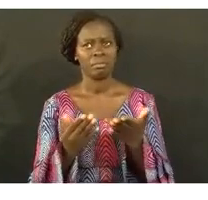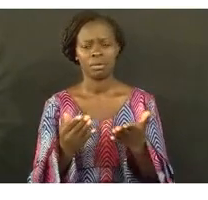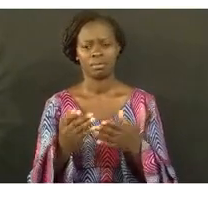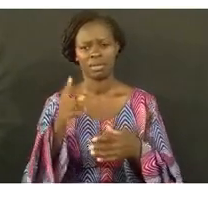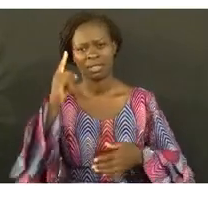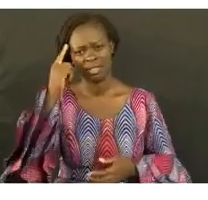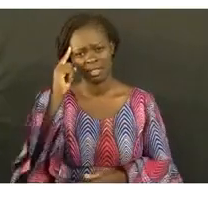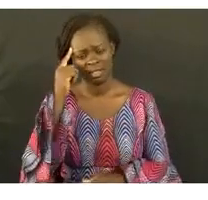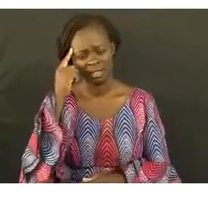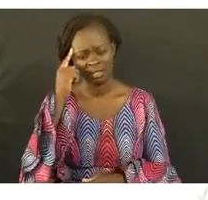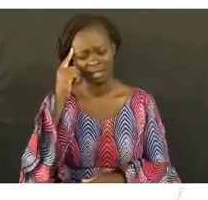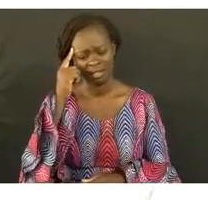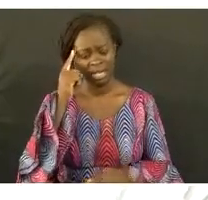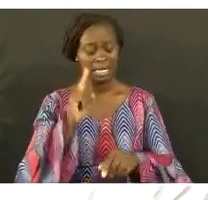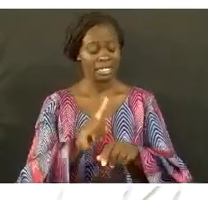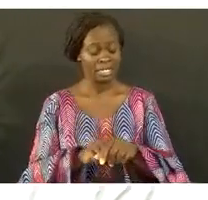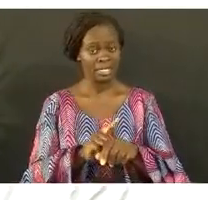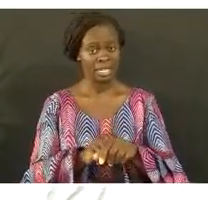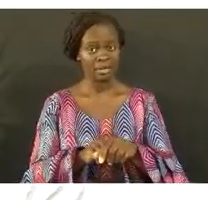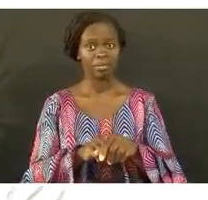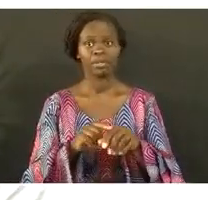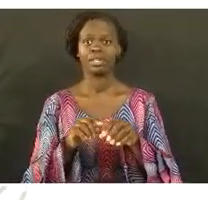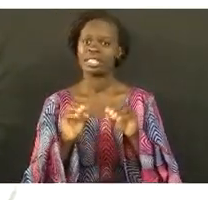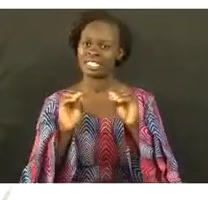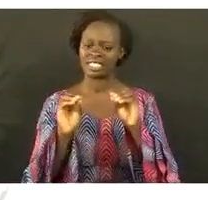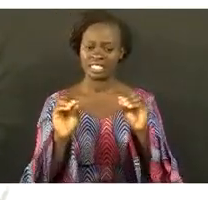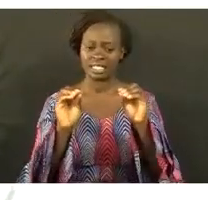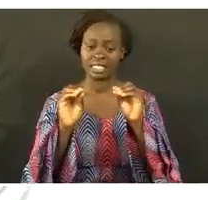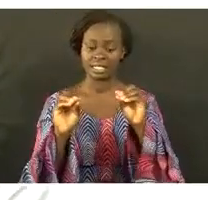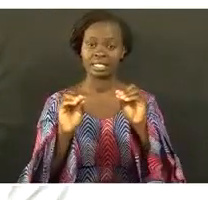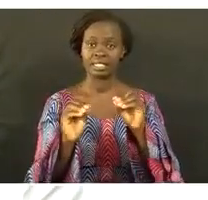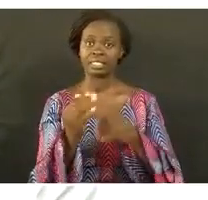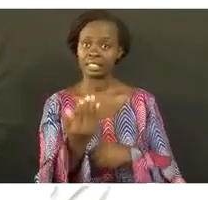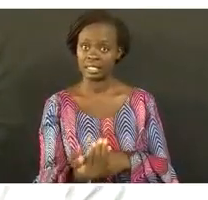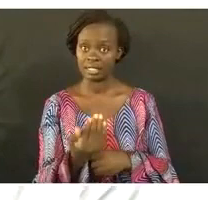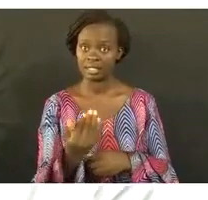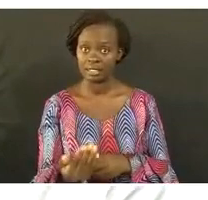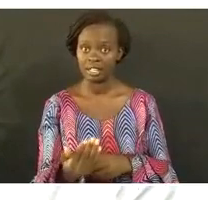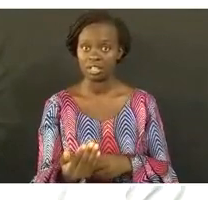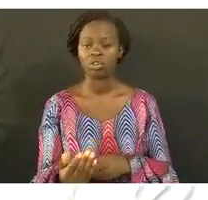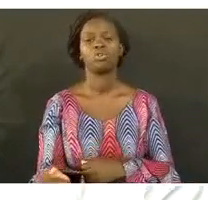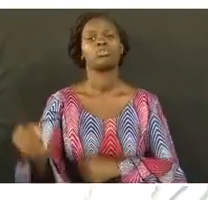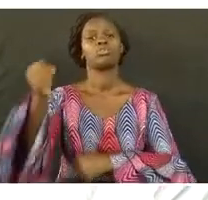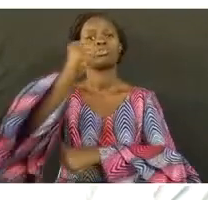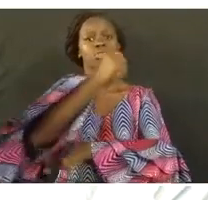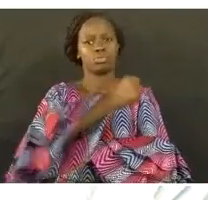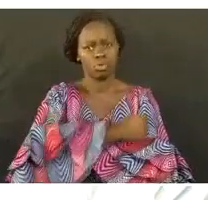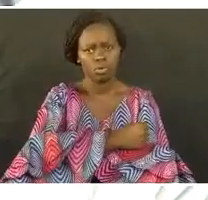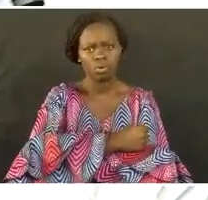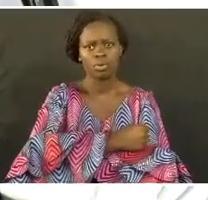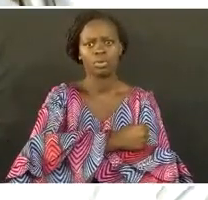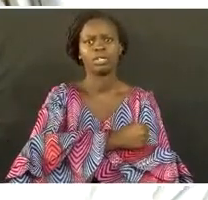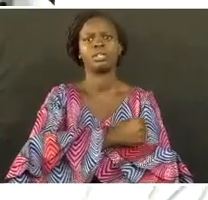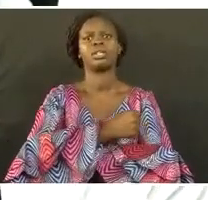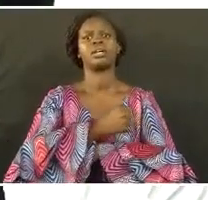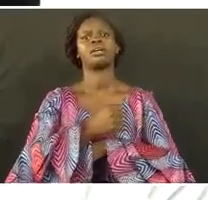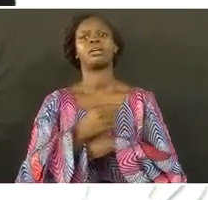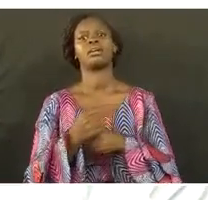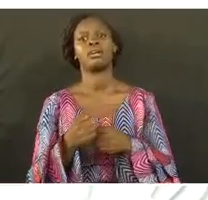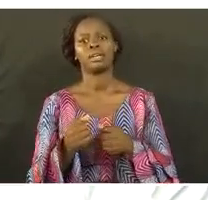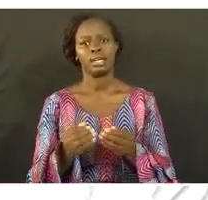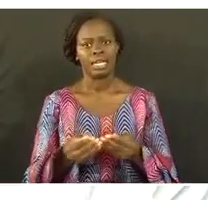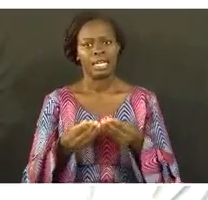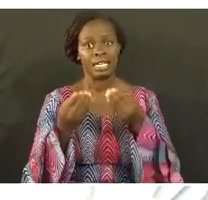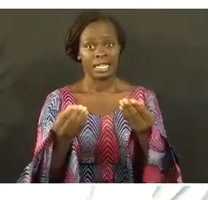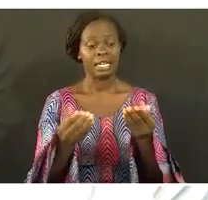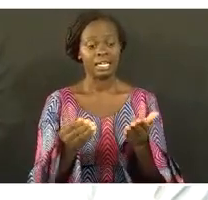you educate your children and you give them whatever you think matters, you know, you buy them a lot of books, you buy them a lot of material,